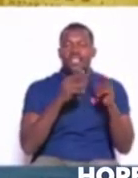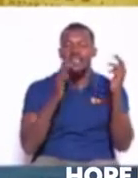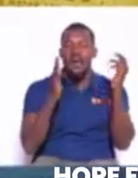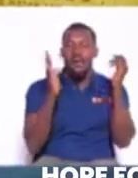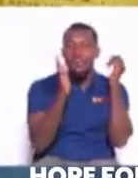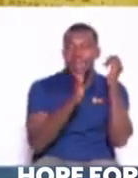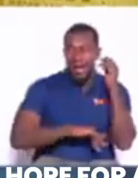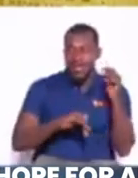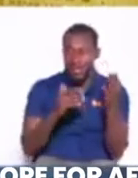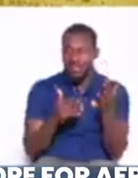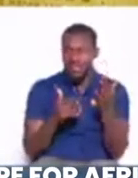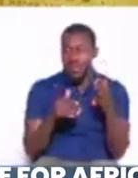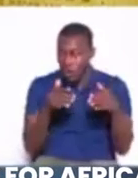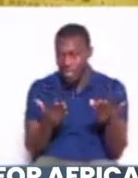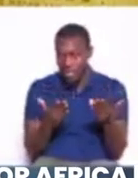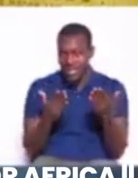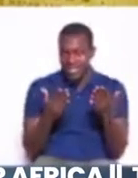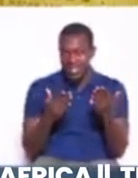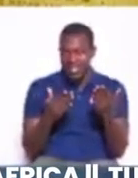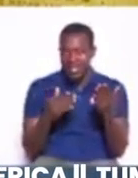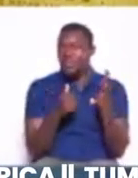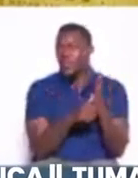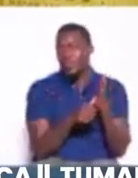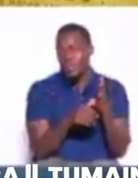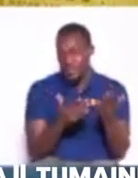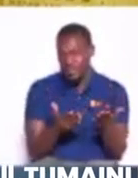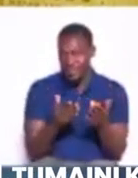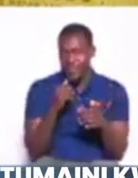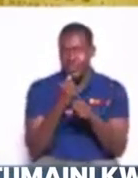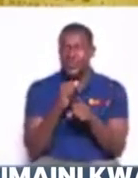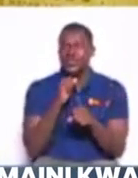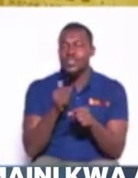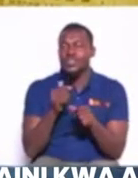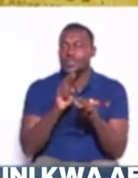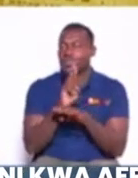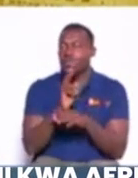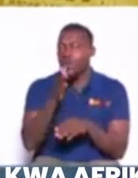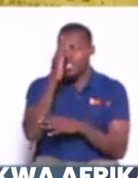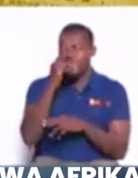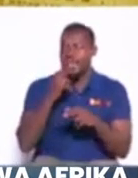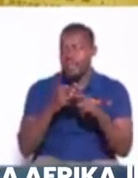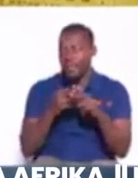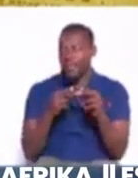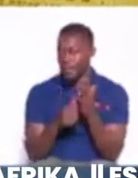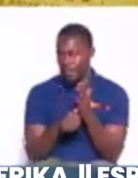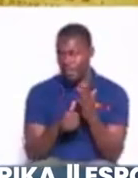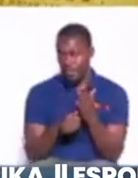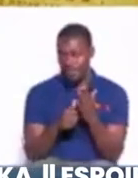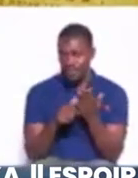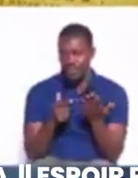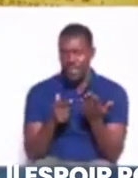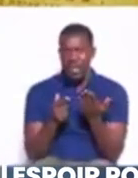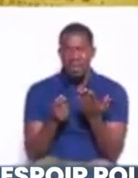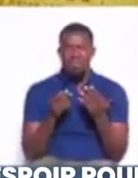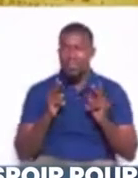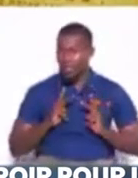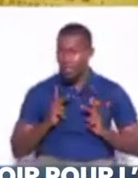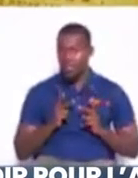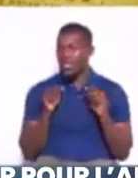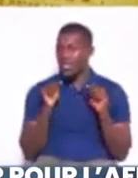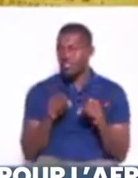thy God in vain. At a time when men and women have forgotten the Bible